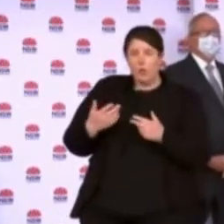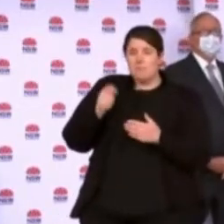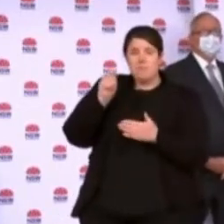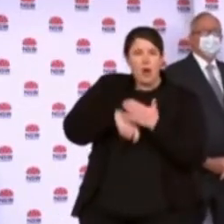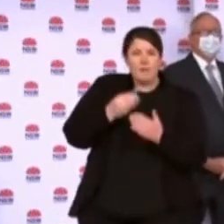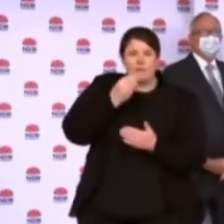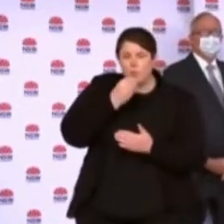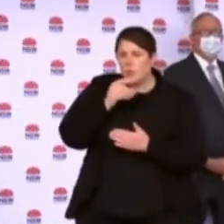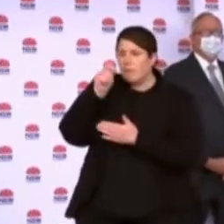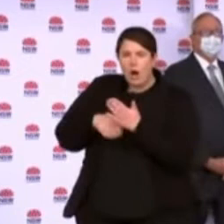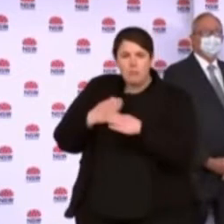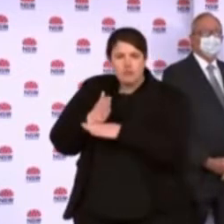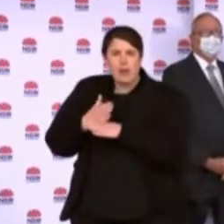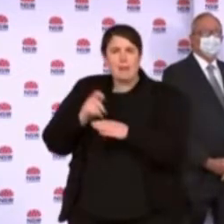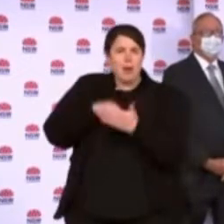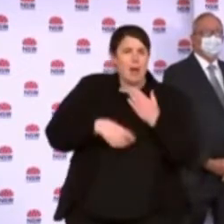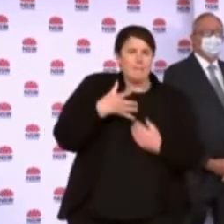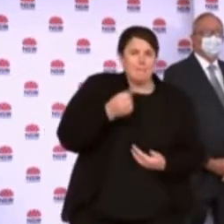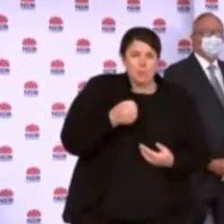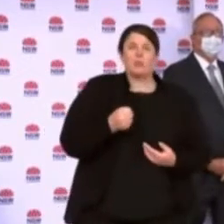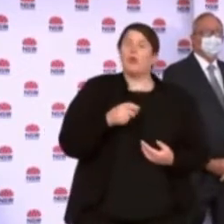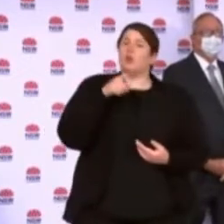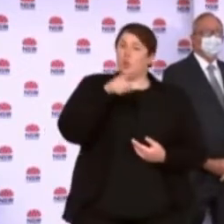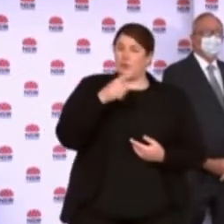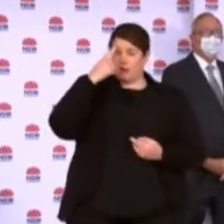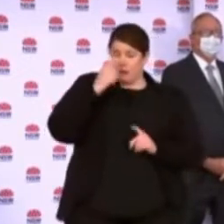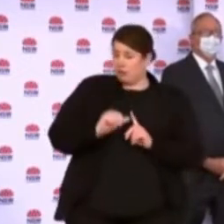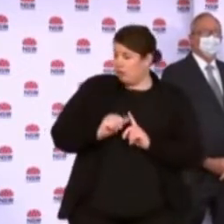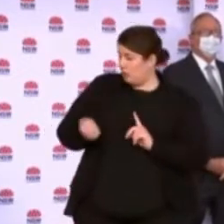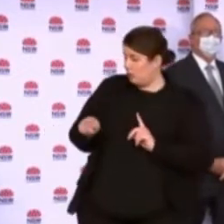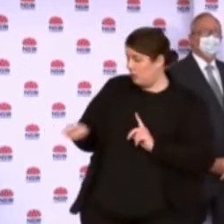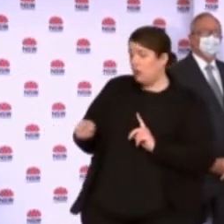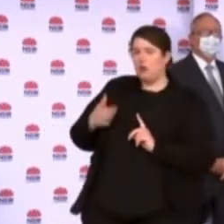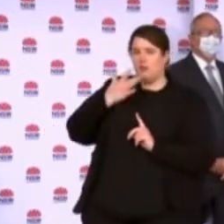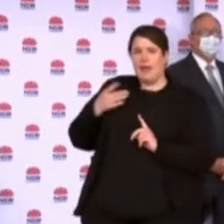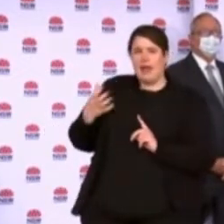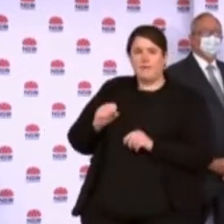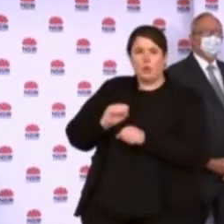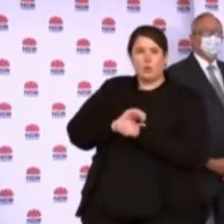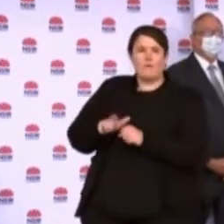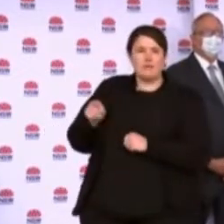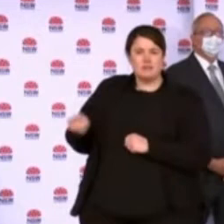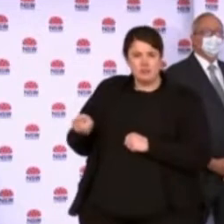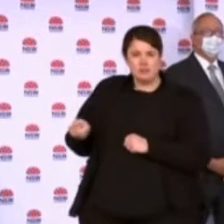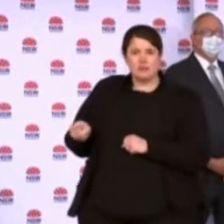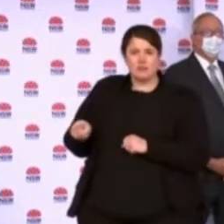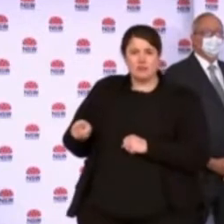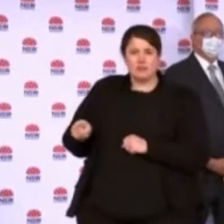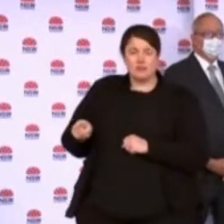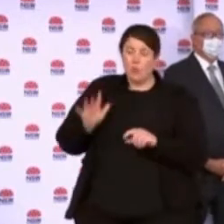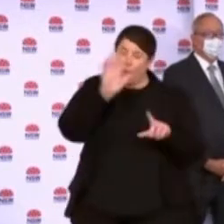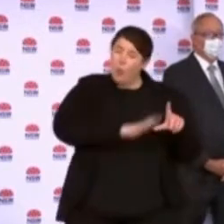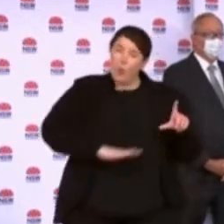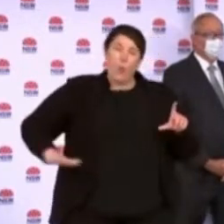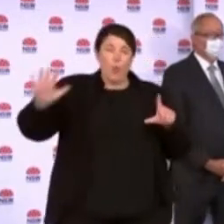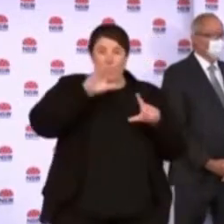good, if they go shopping, they need to assume that someone next to them has COVID. Now, everyone across Greater